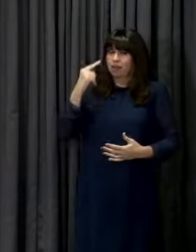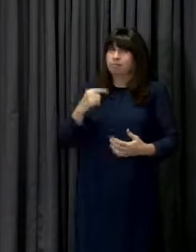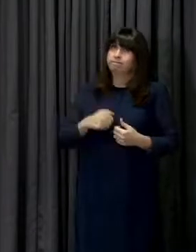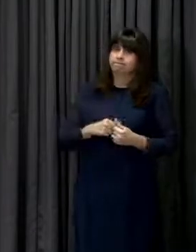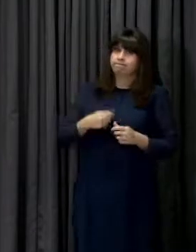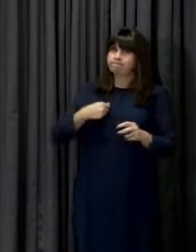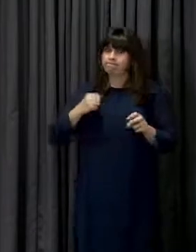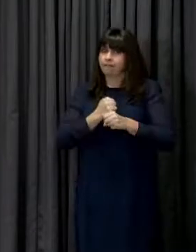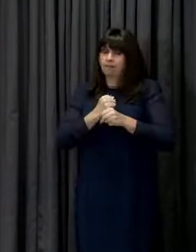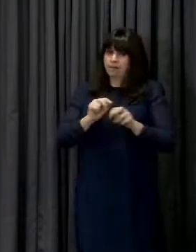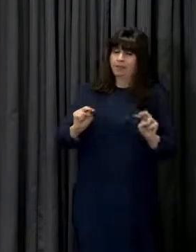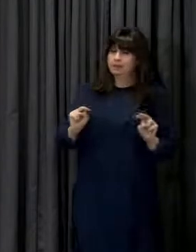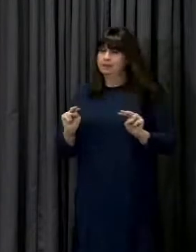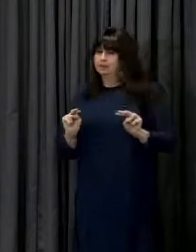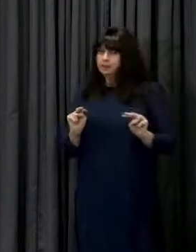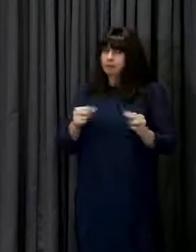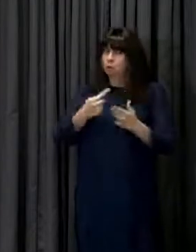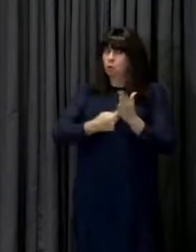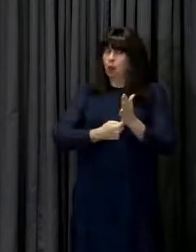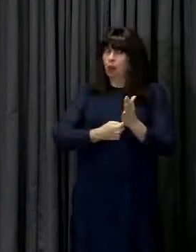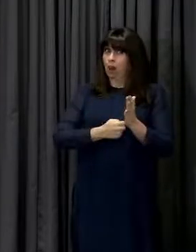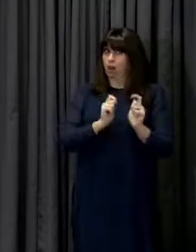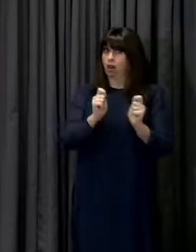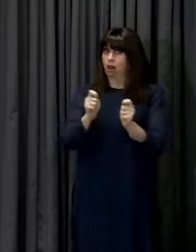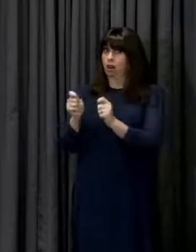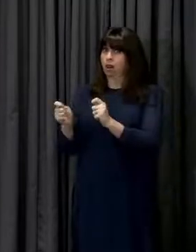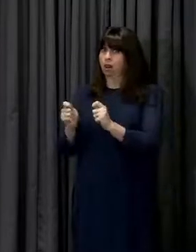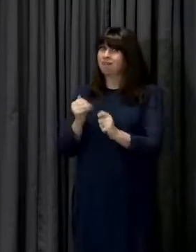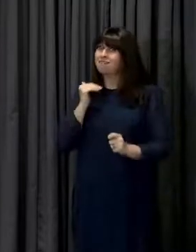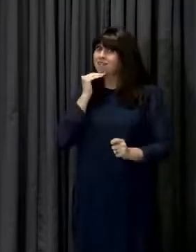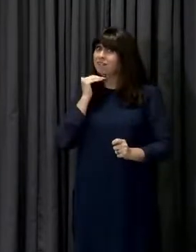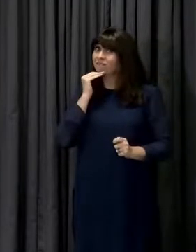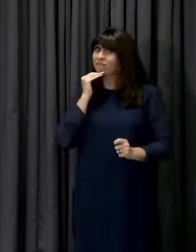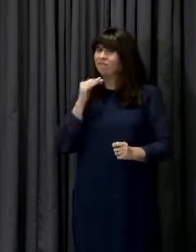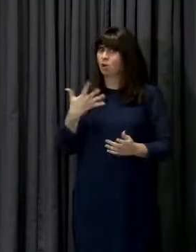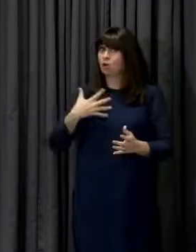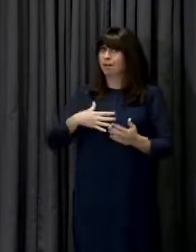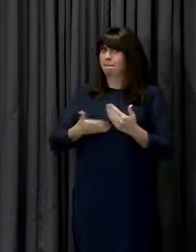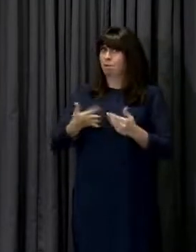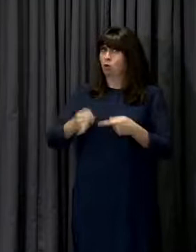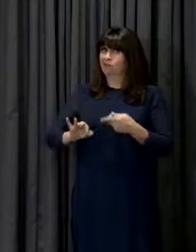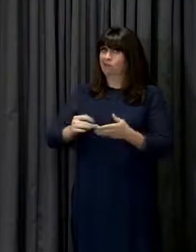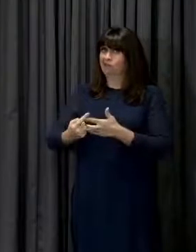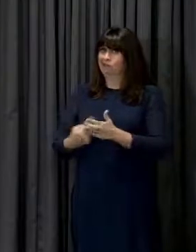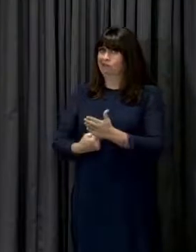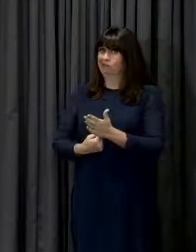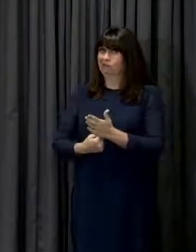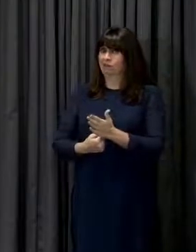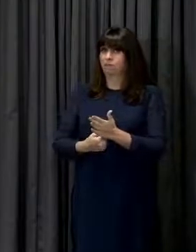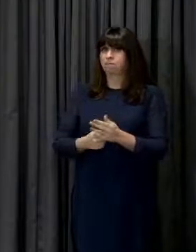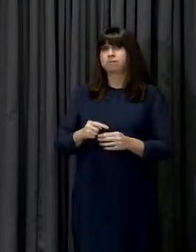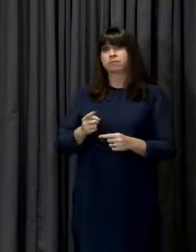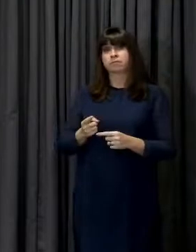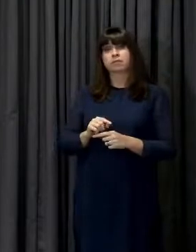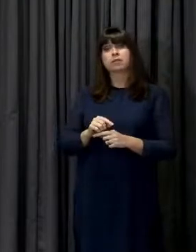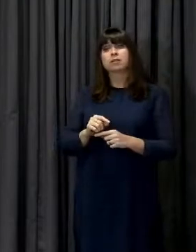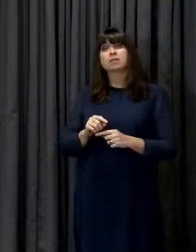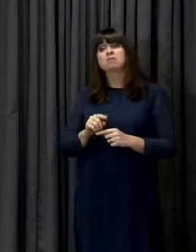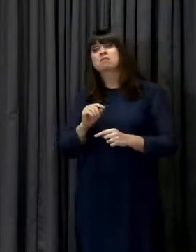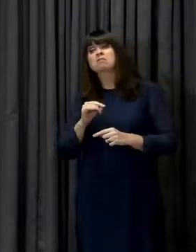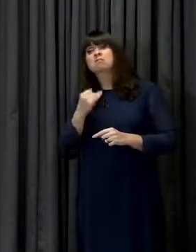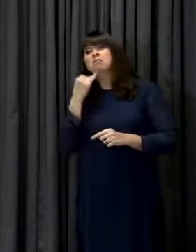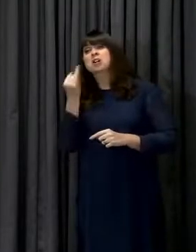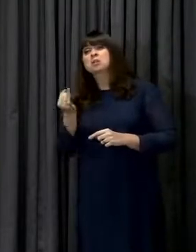have are the right ones in place or not. We're committed to a review of the regulations in the next week and a half or